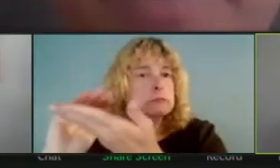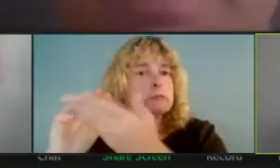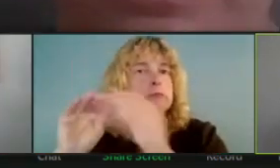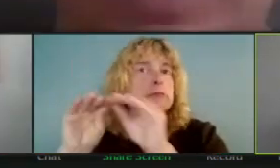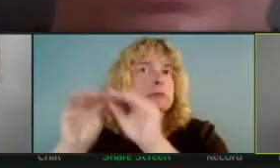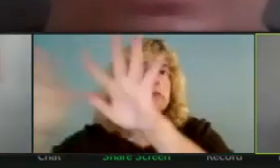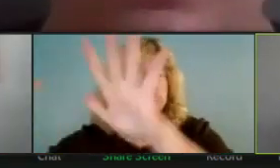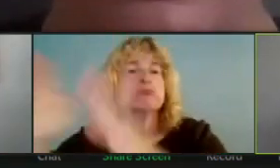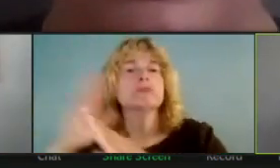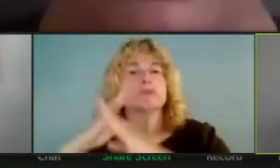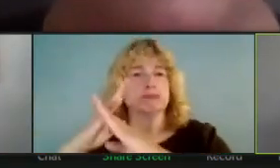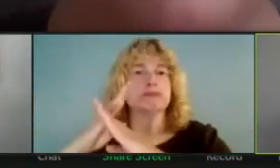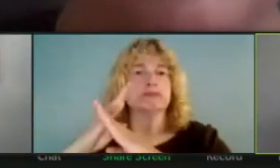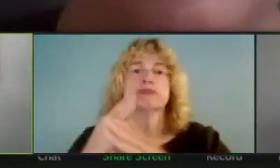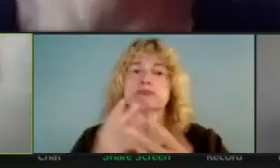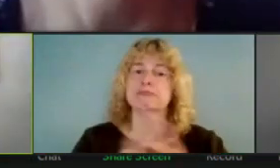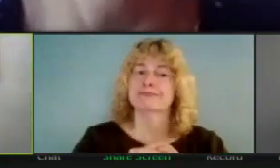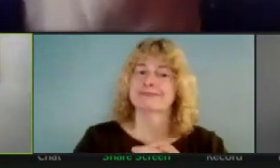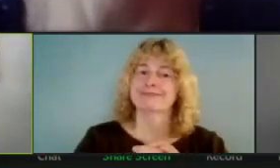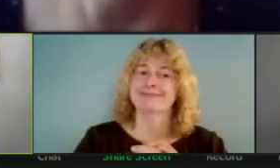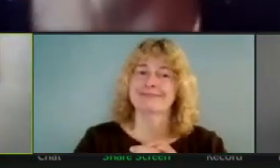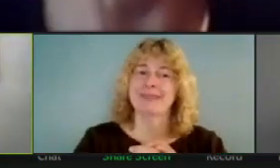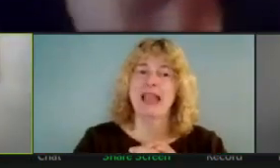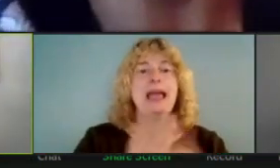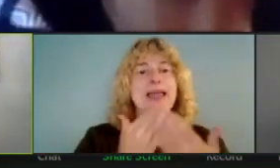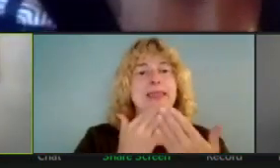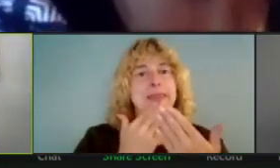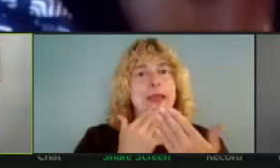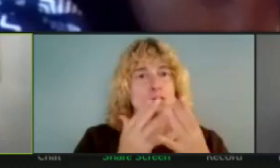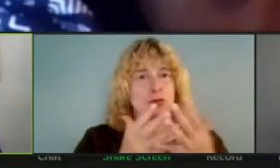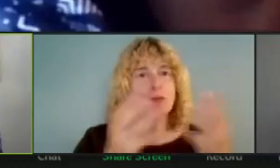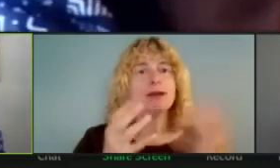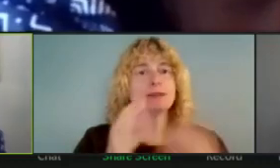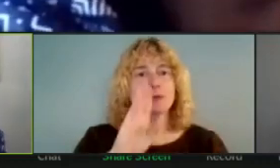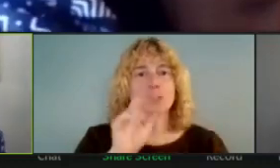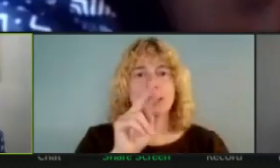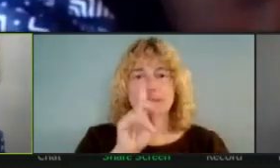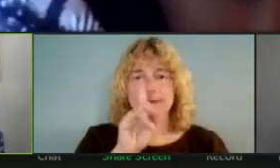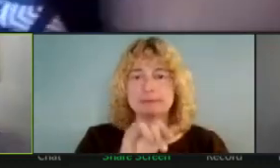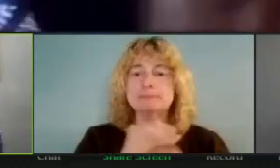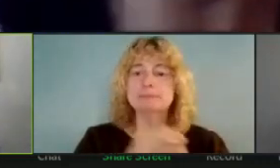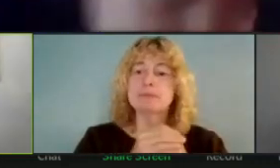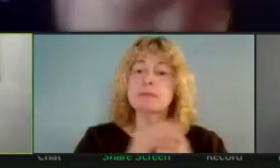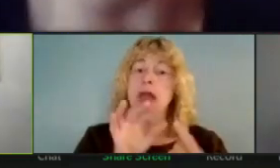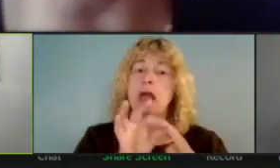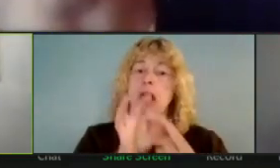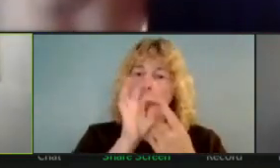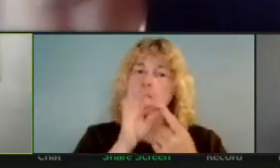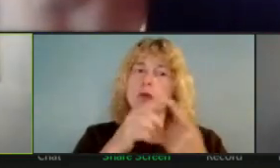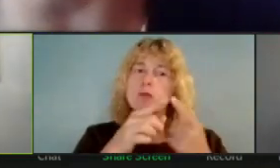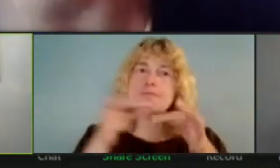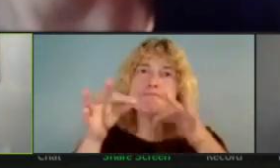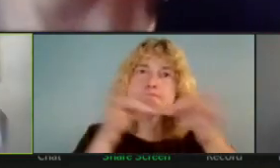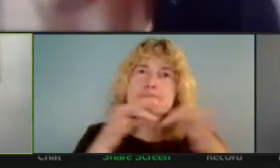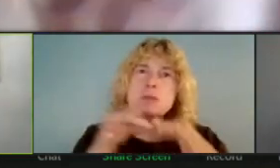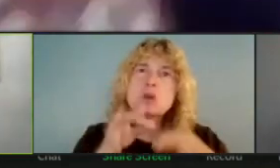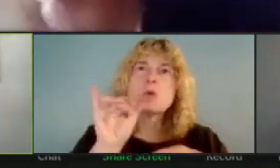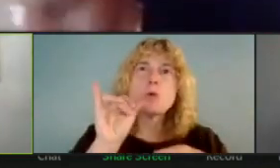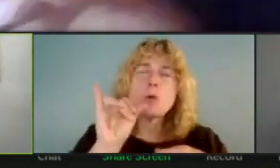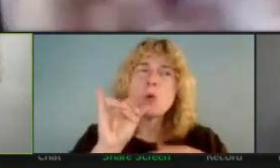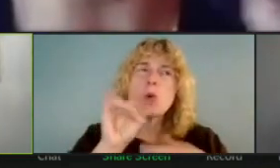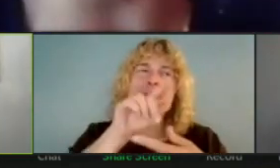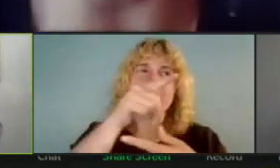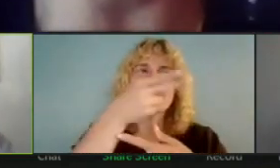I'll stop there. Thank you so much. And in particular, breaking down that difference between